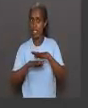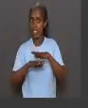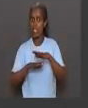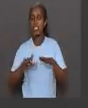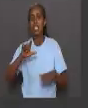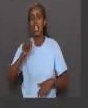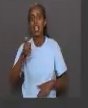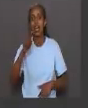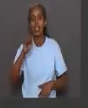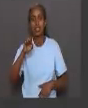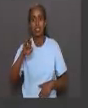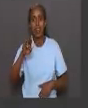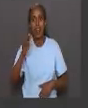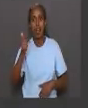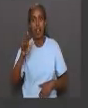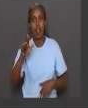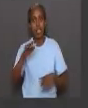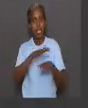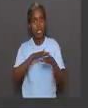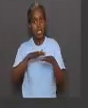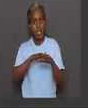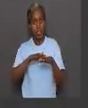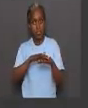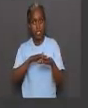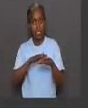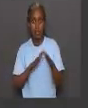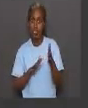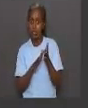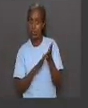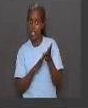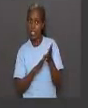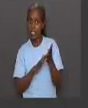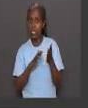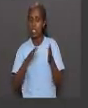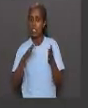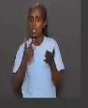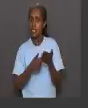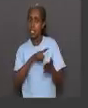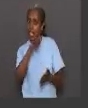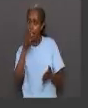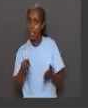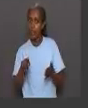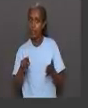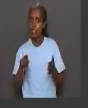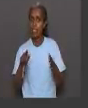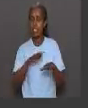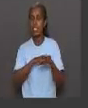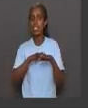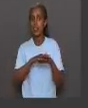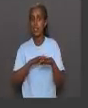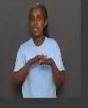The lateral surface is the curved surface that makes up the